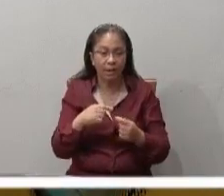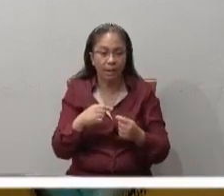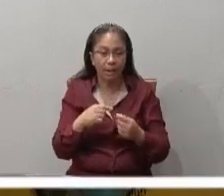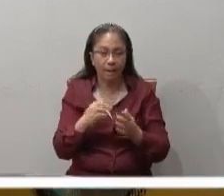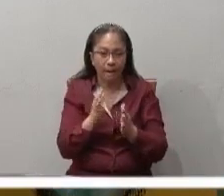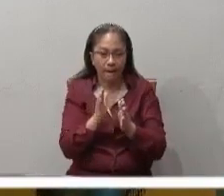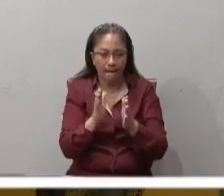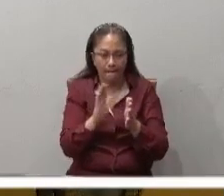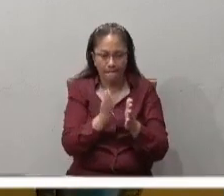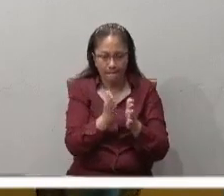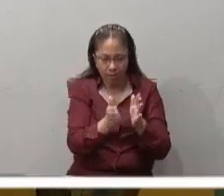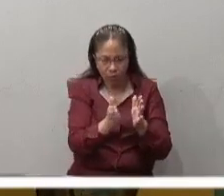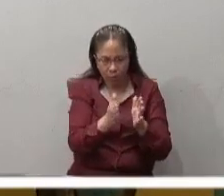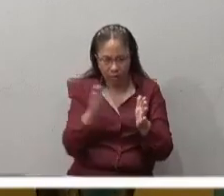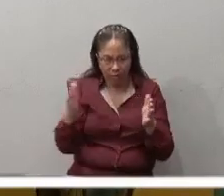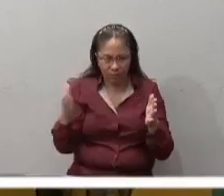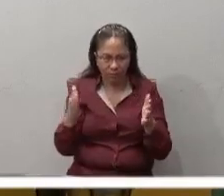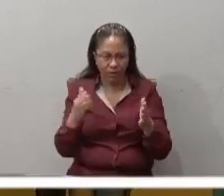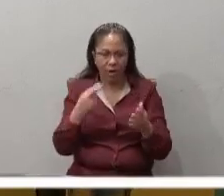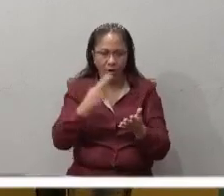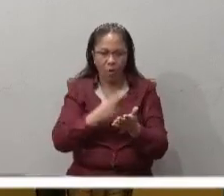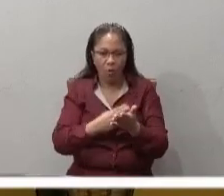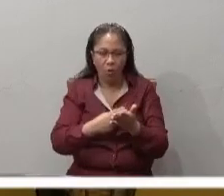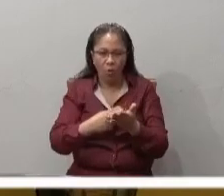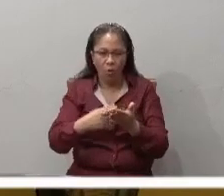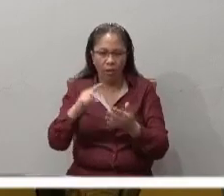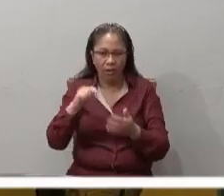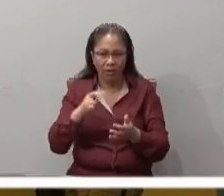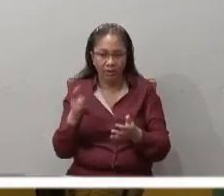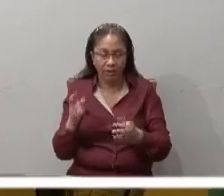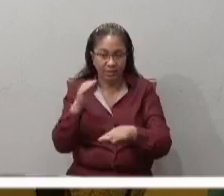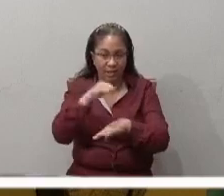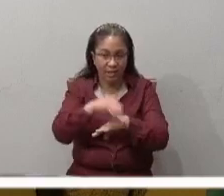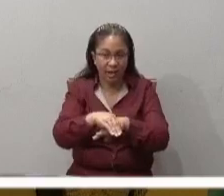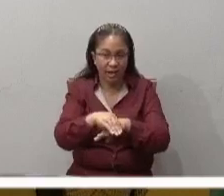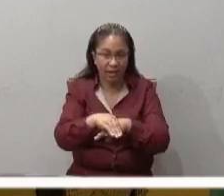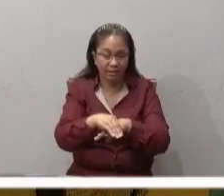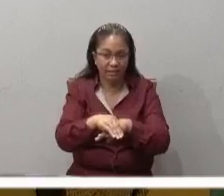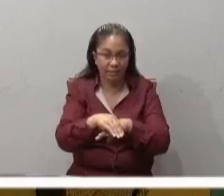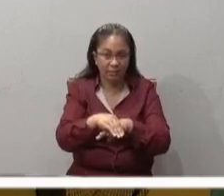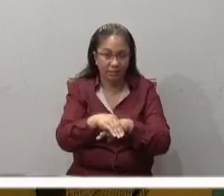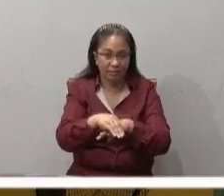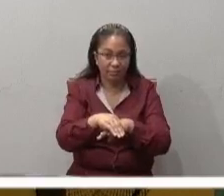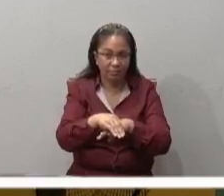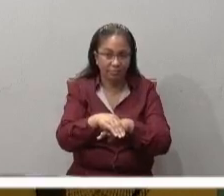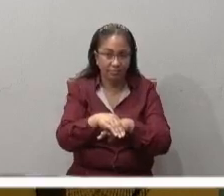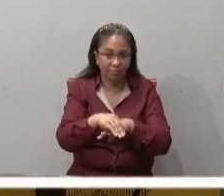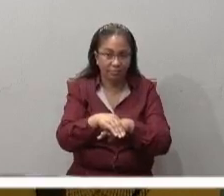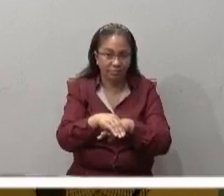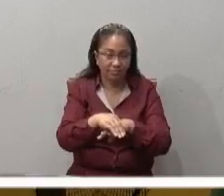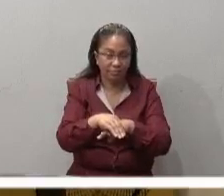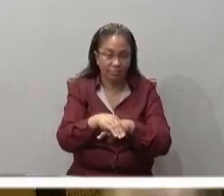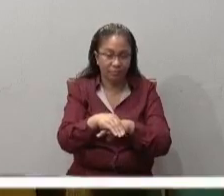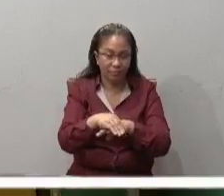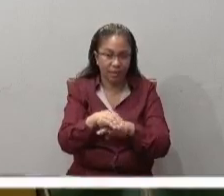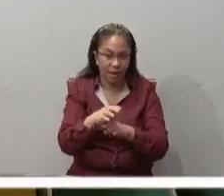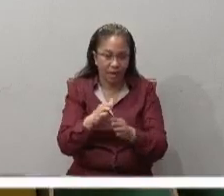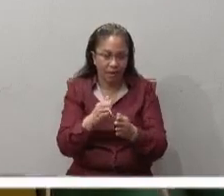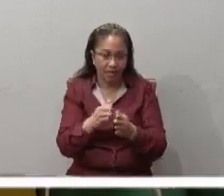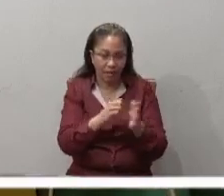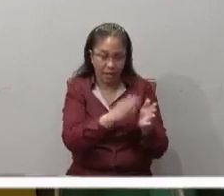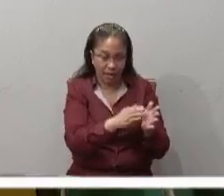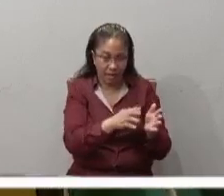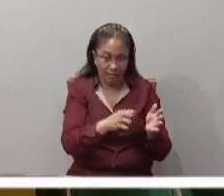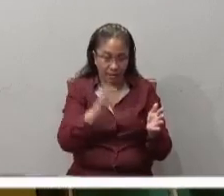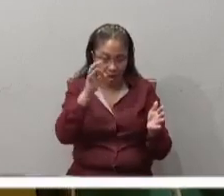he celebrated the Eucharist and brought the men into priesthood, and Good Friday, where